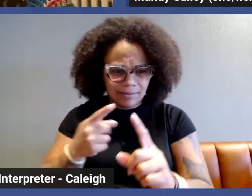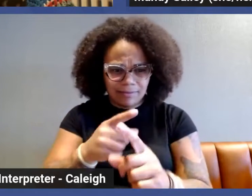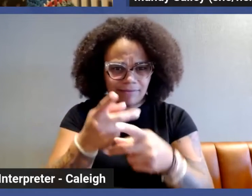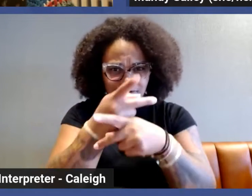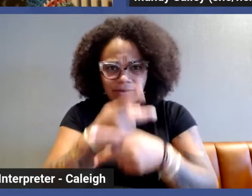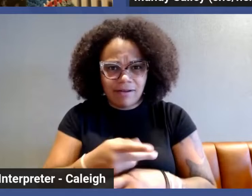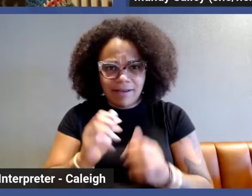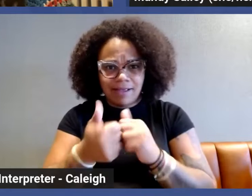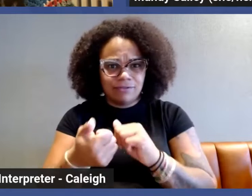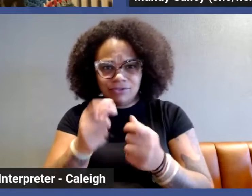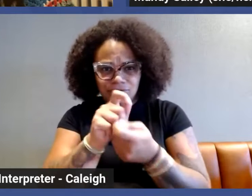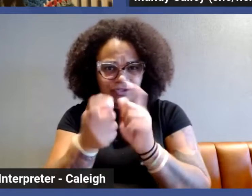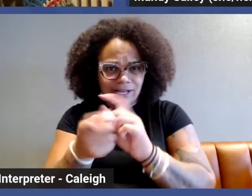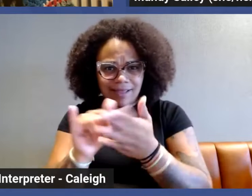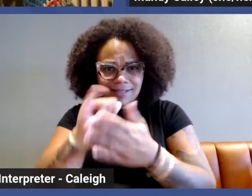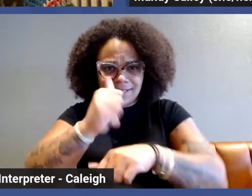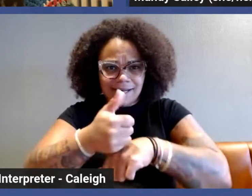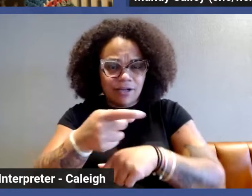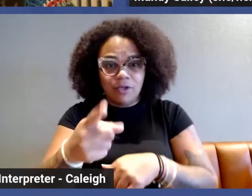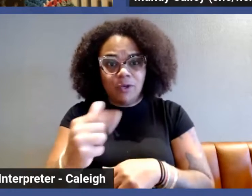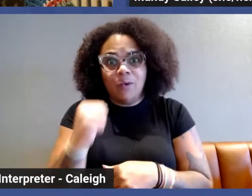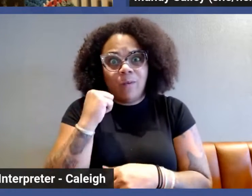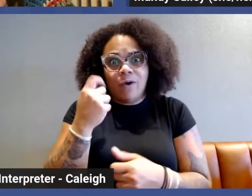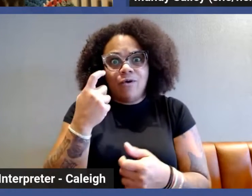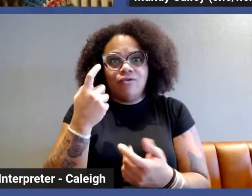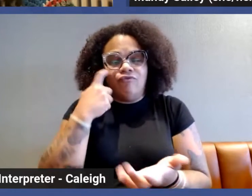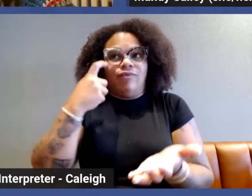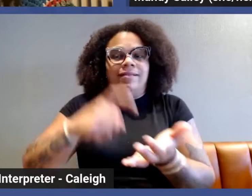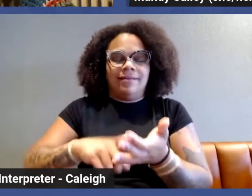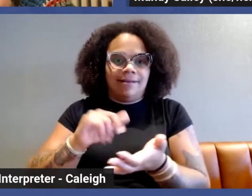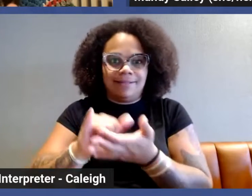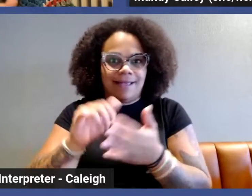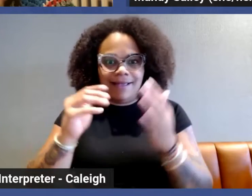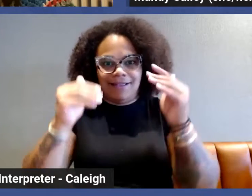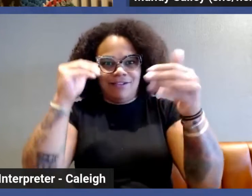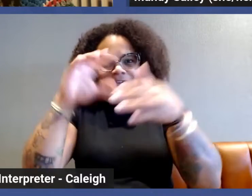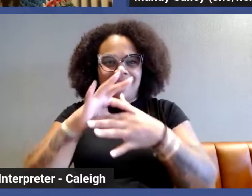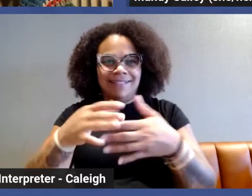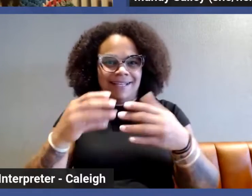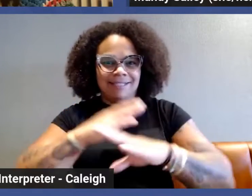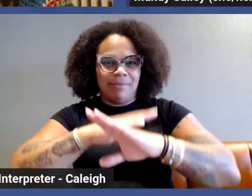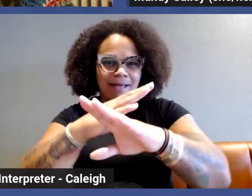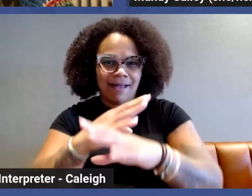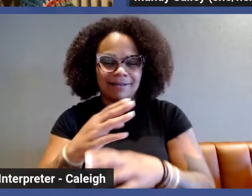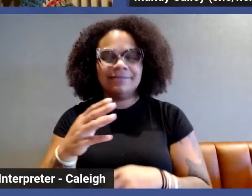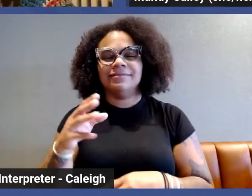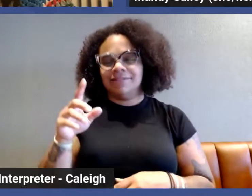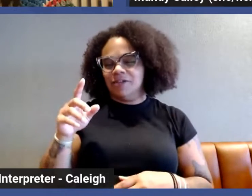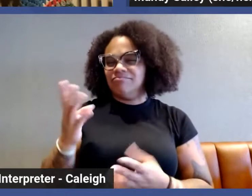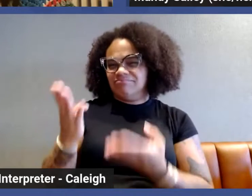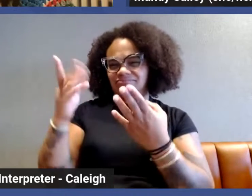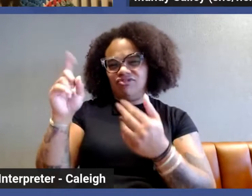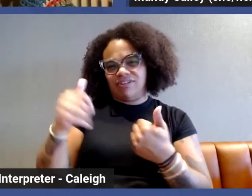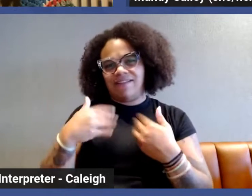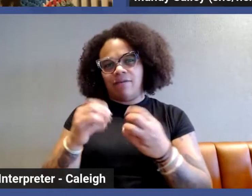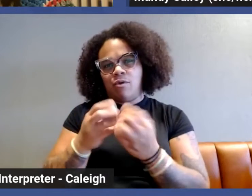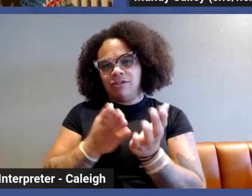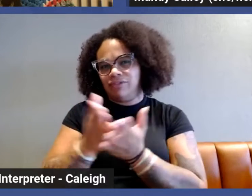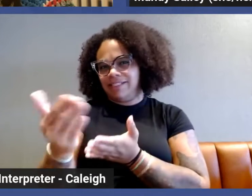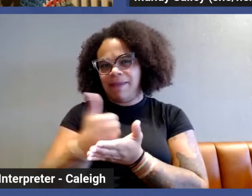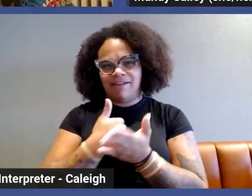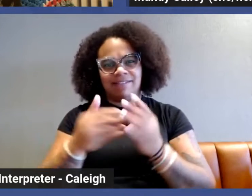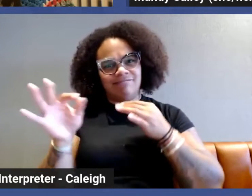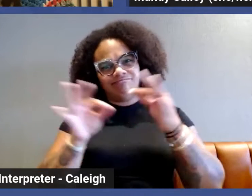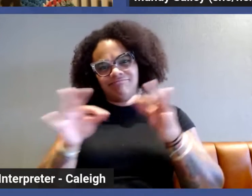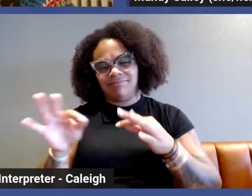even know that adult content's being blocked for you. So a little more transparency around those options and making